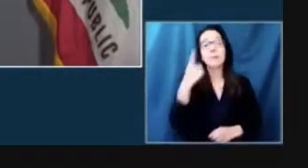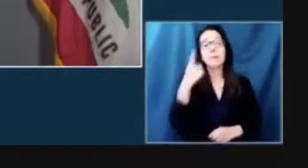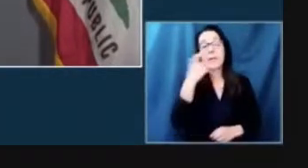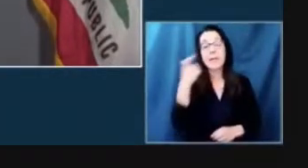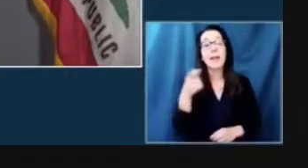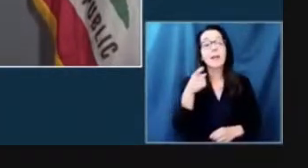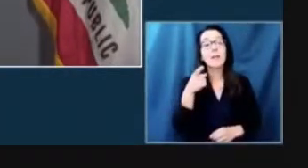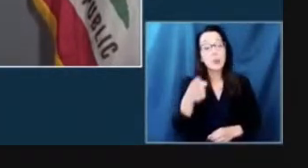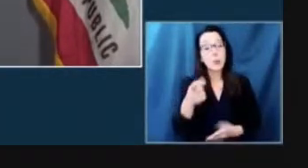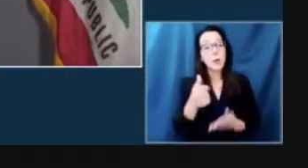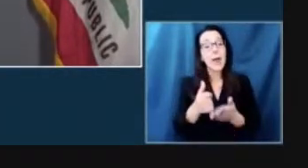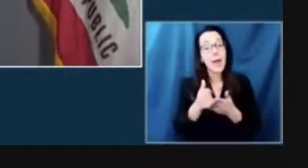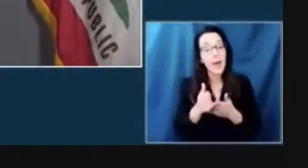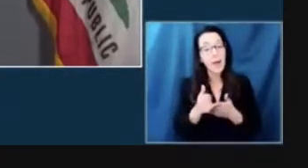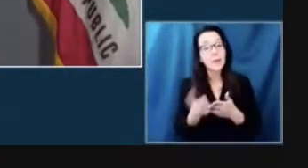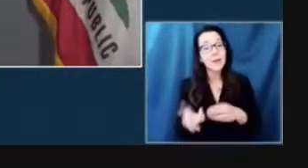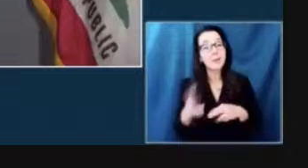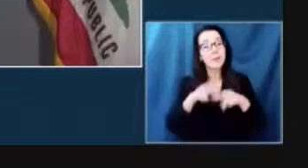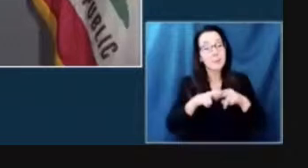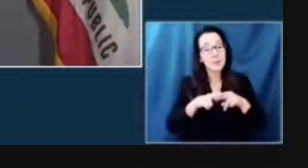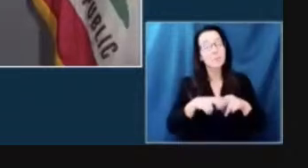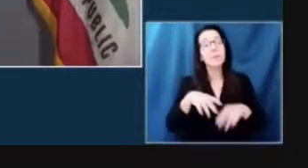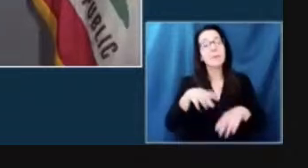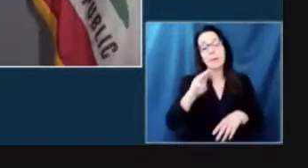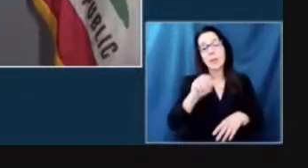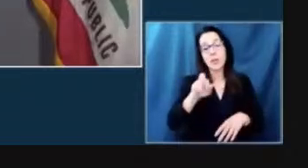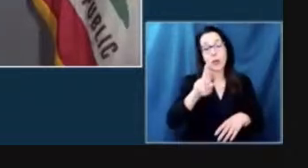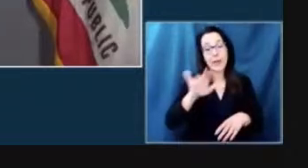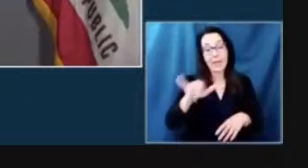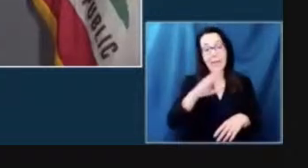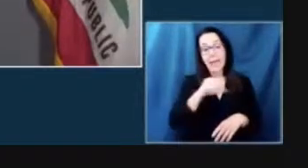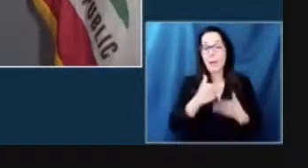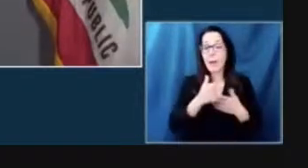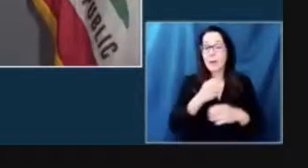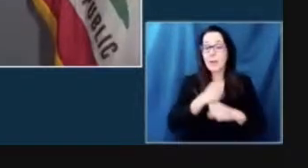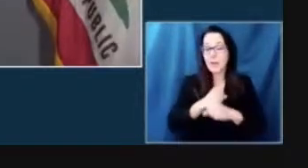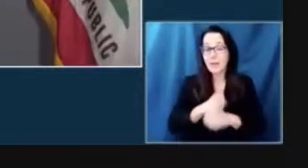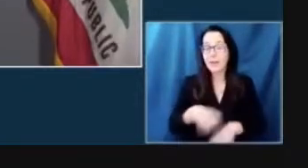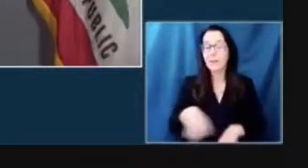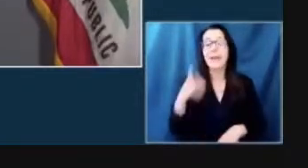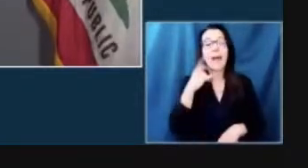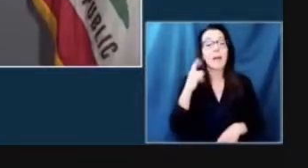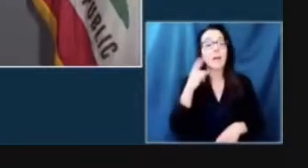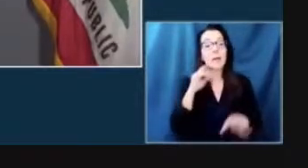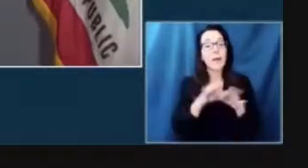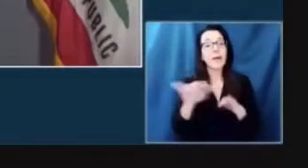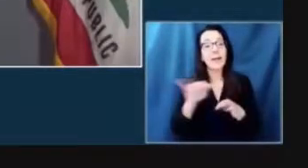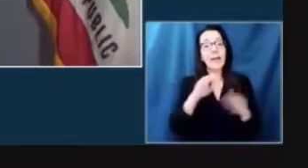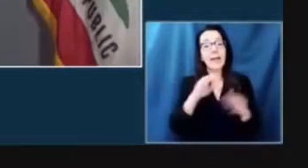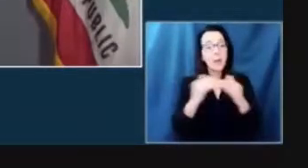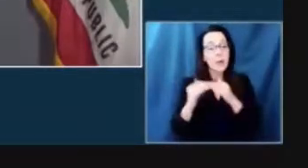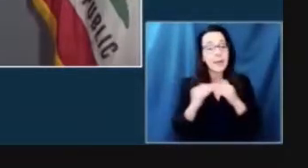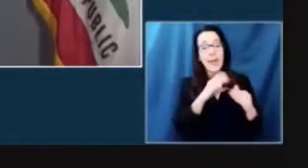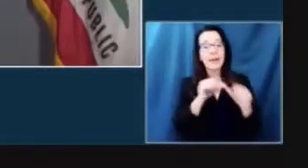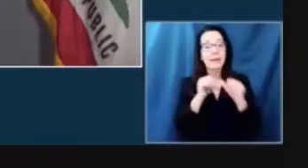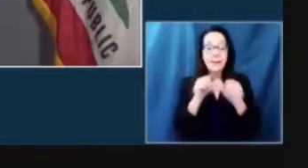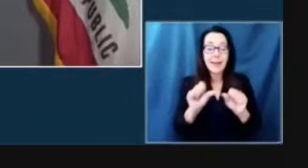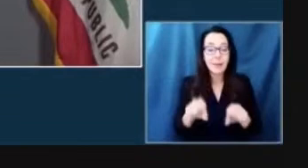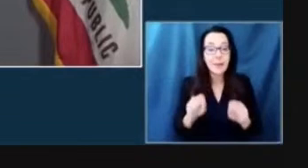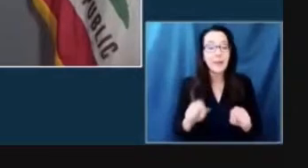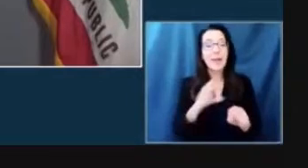build and defend, California values like equity and sustainability, justice and opportunity have